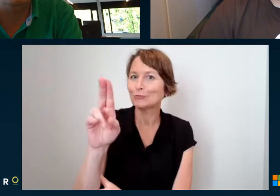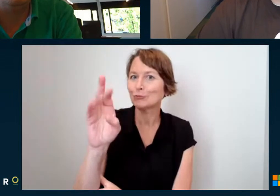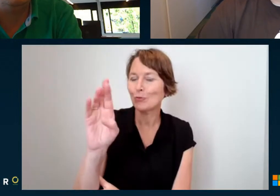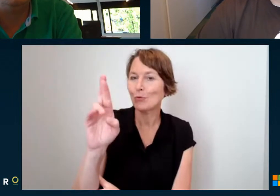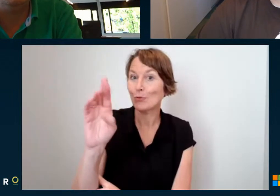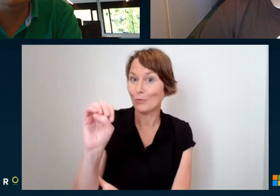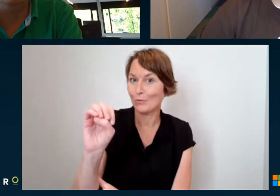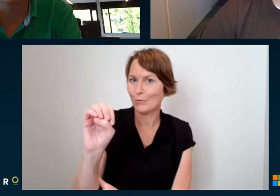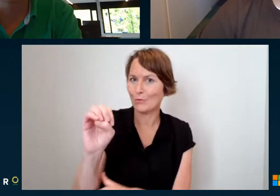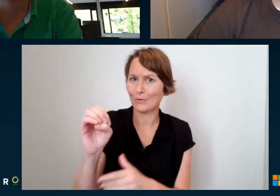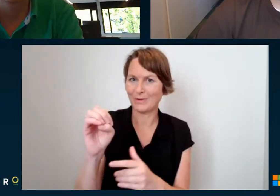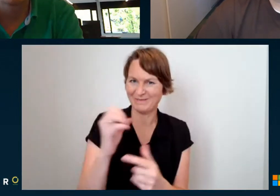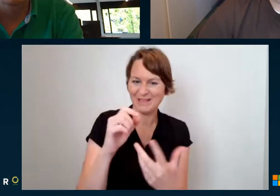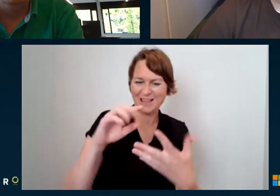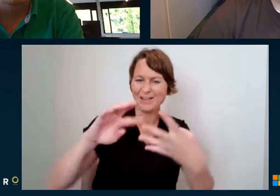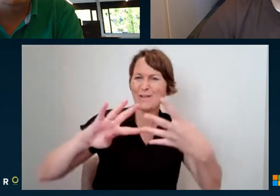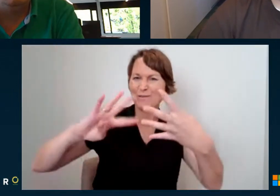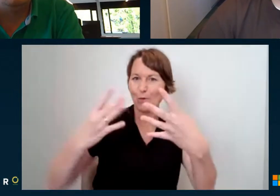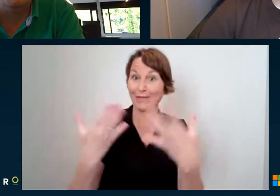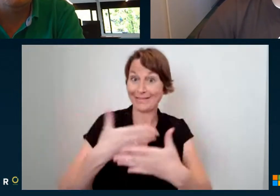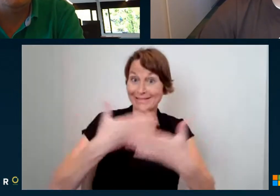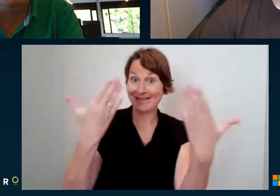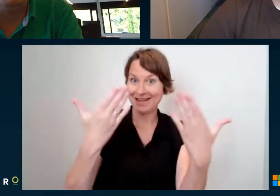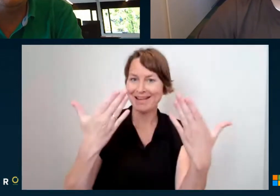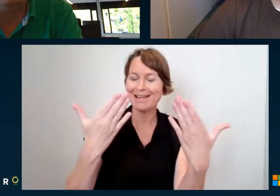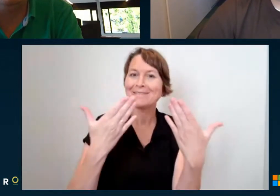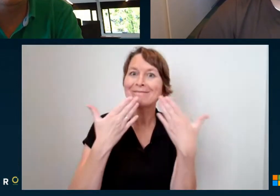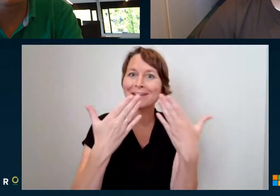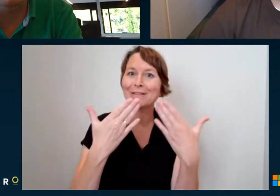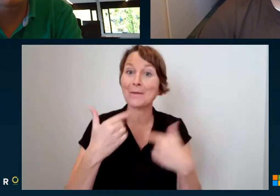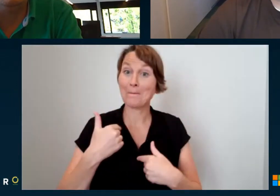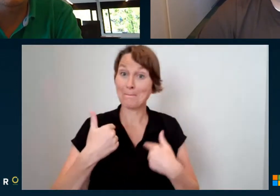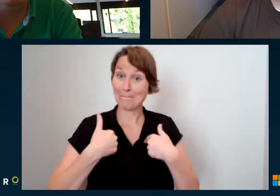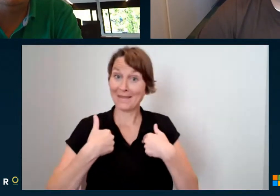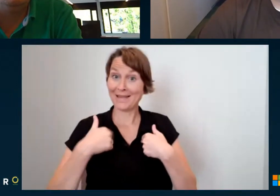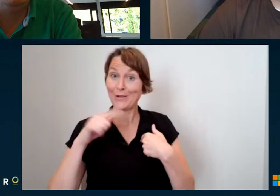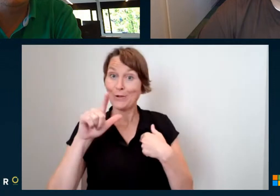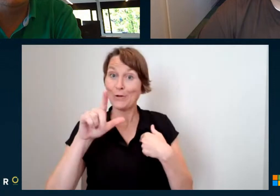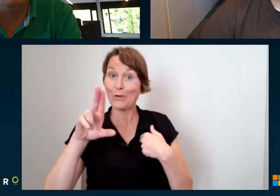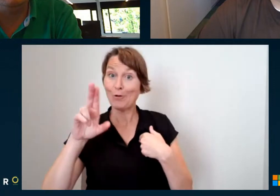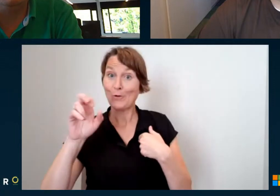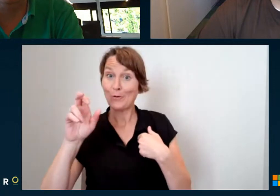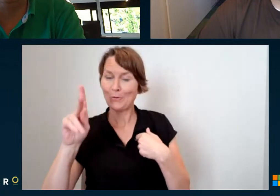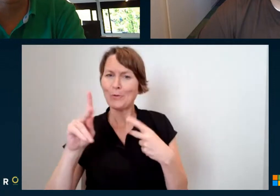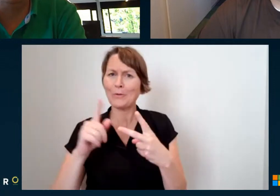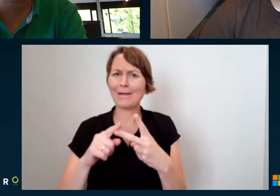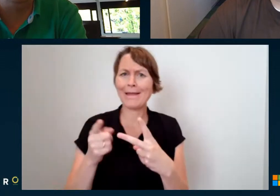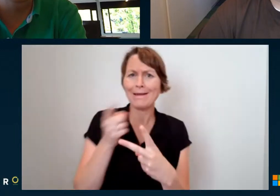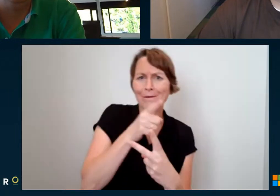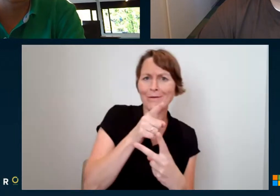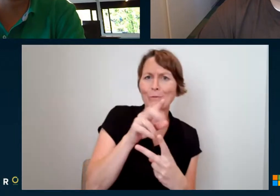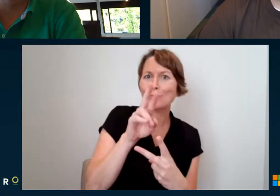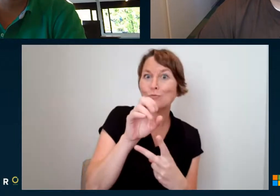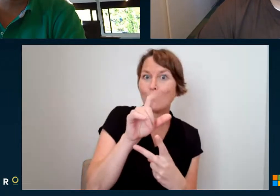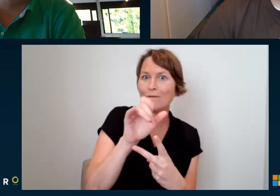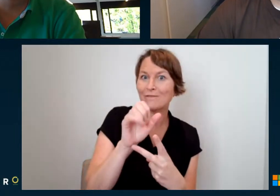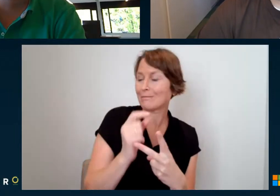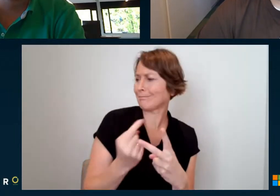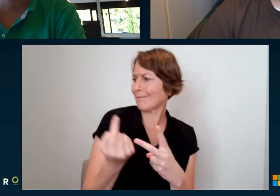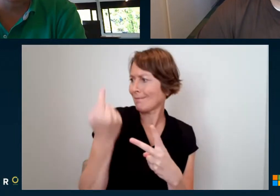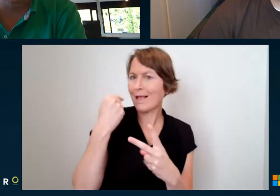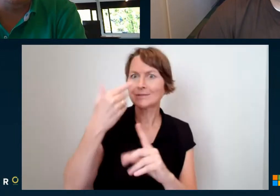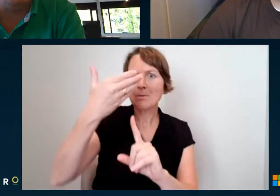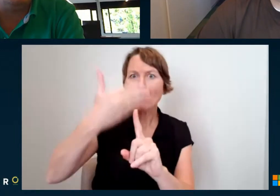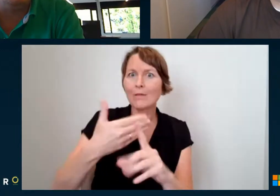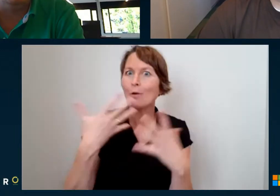I'm the host of this evening. Last month, we had a very successful edition and received a lot of positive feedback, but